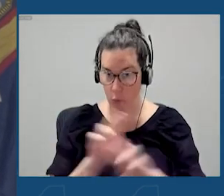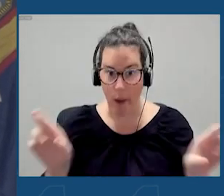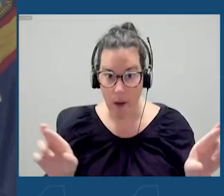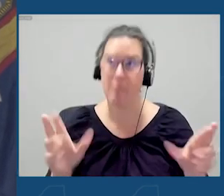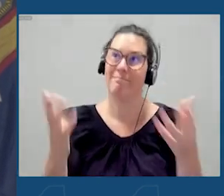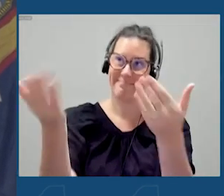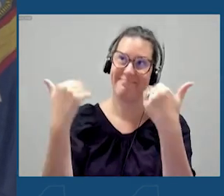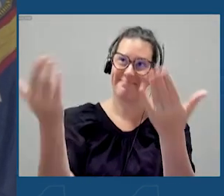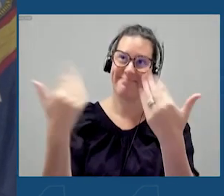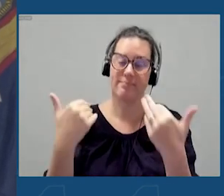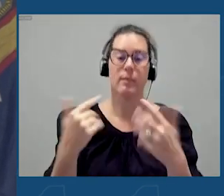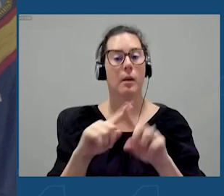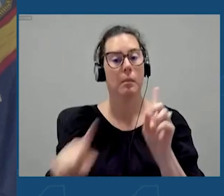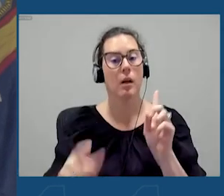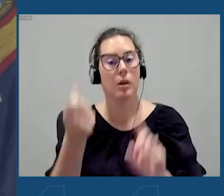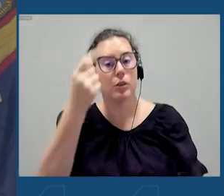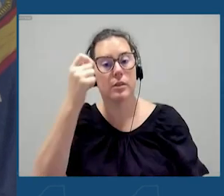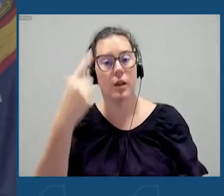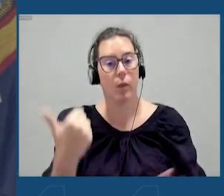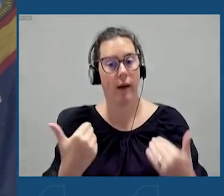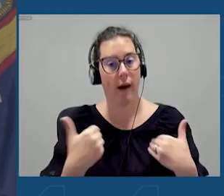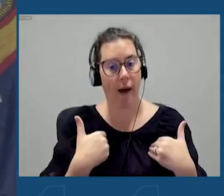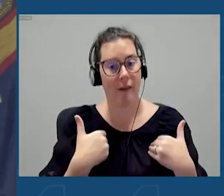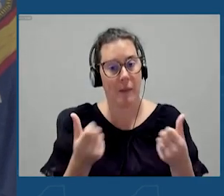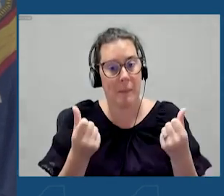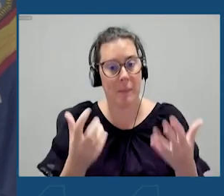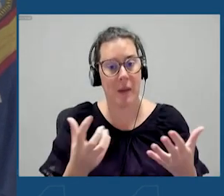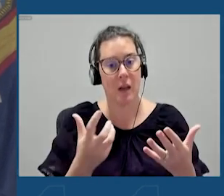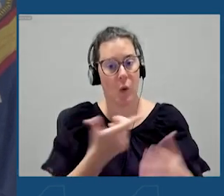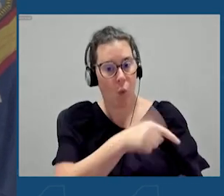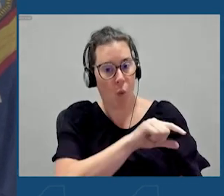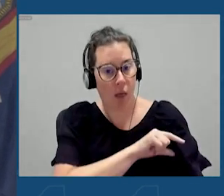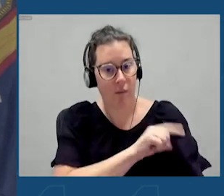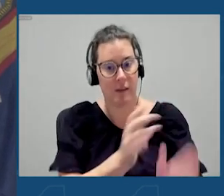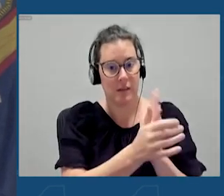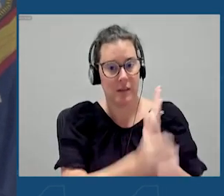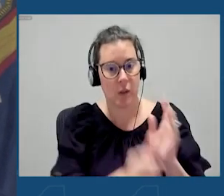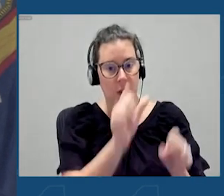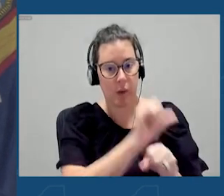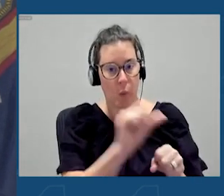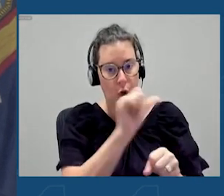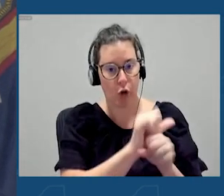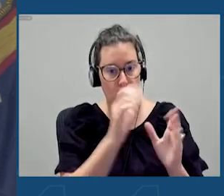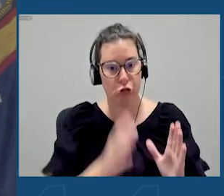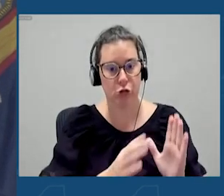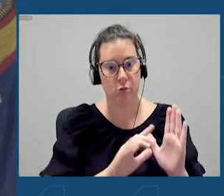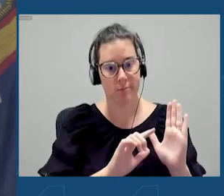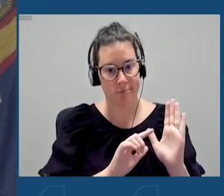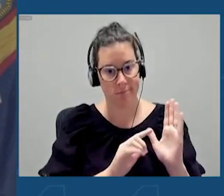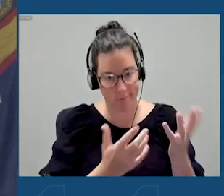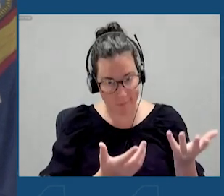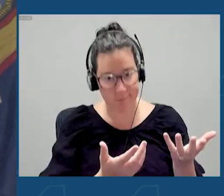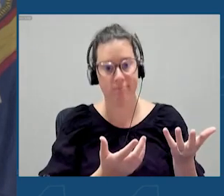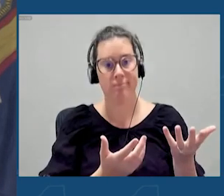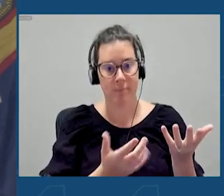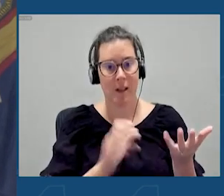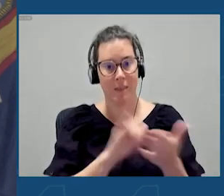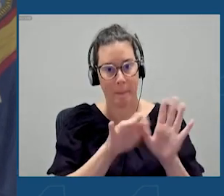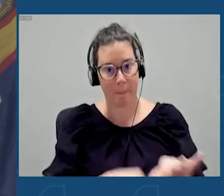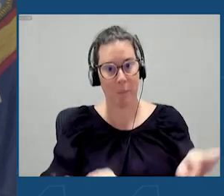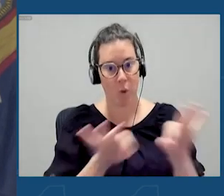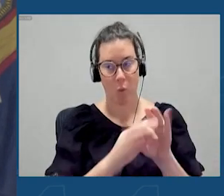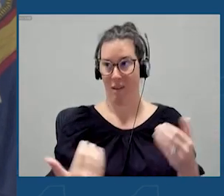making sure we have a pipeline of qualified employees. And that's what's so important, leveraging what we have